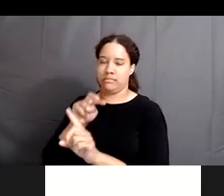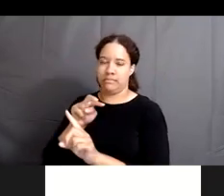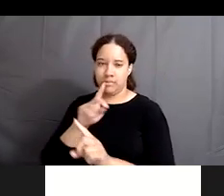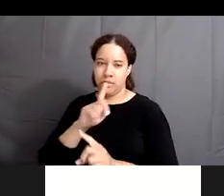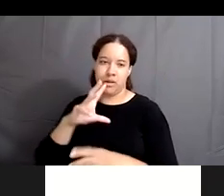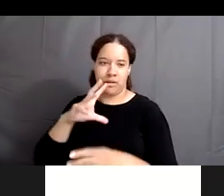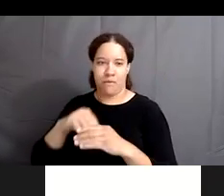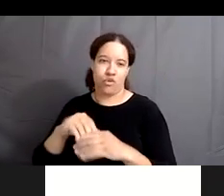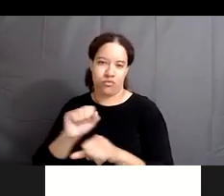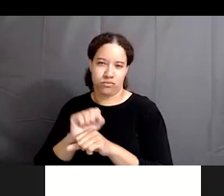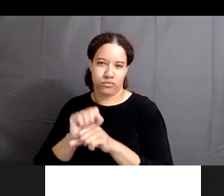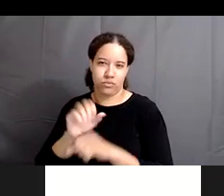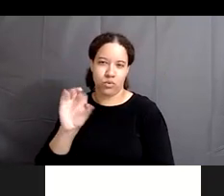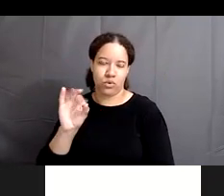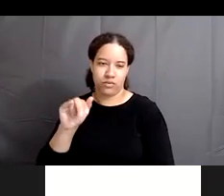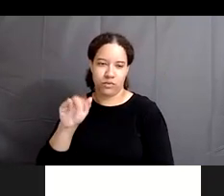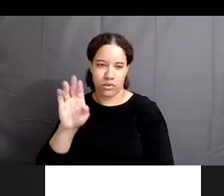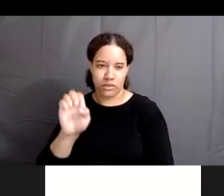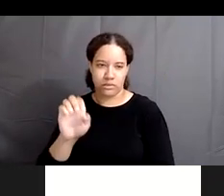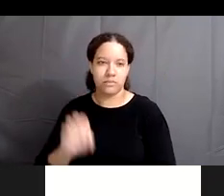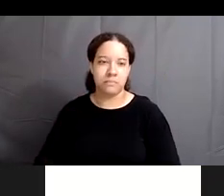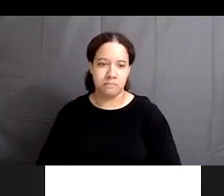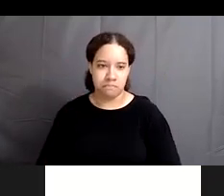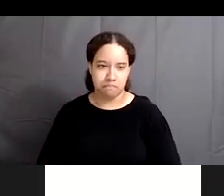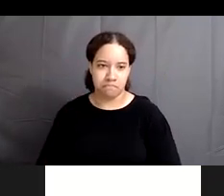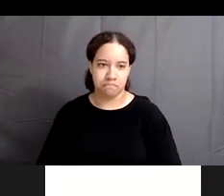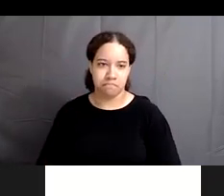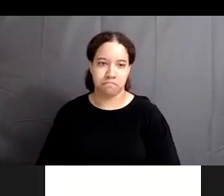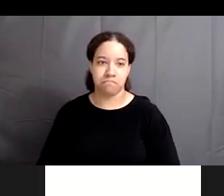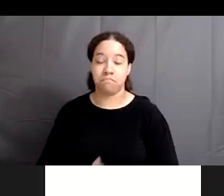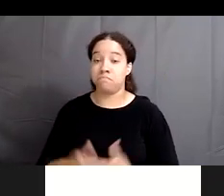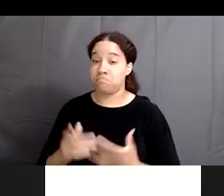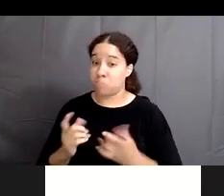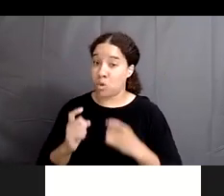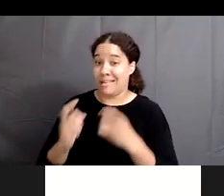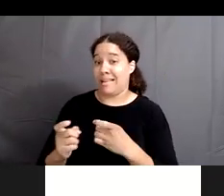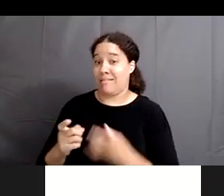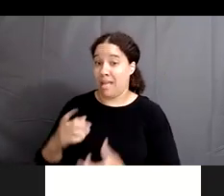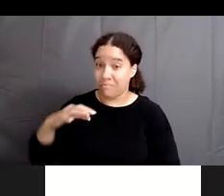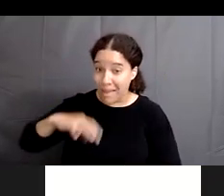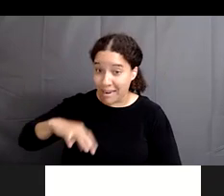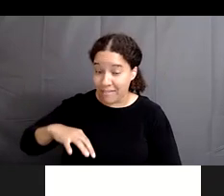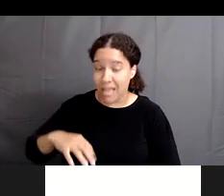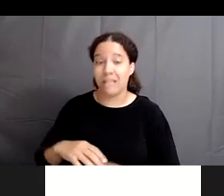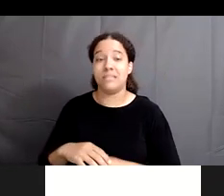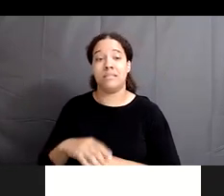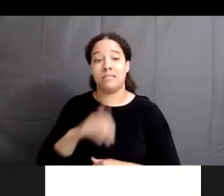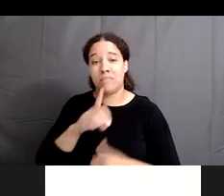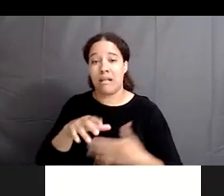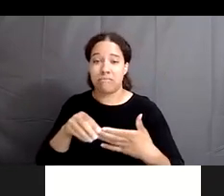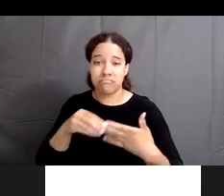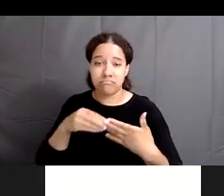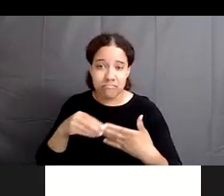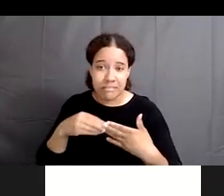workforce. A model that delivers tangible benefits to the workforce and community, is flexible and innovative, is